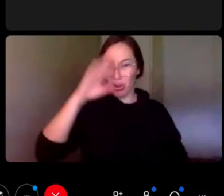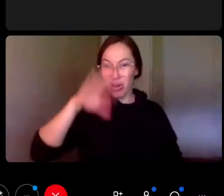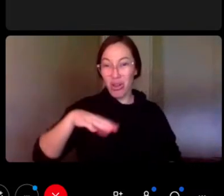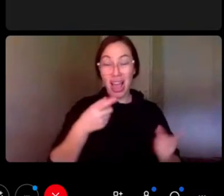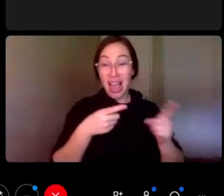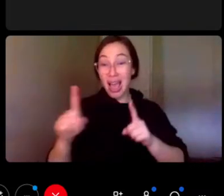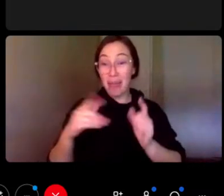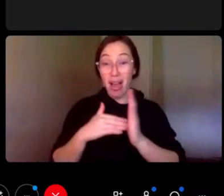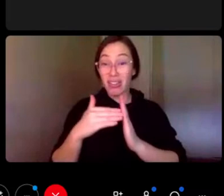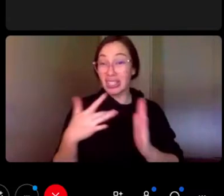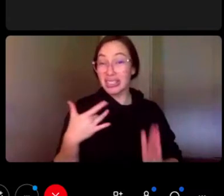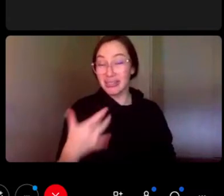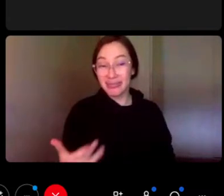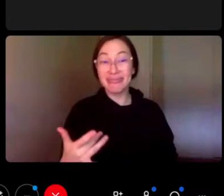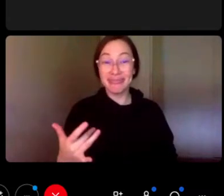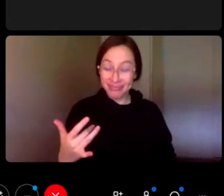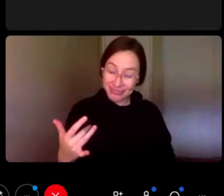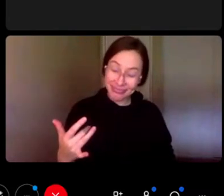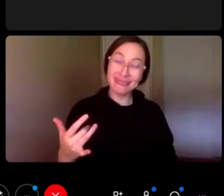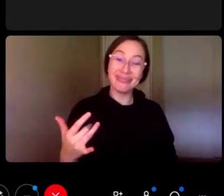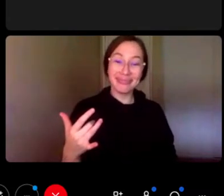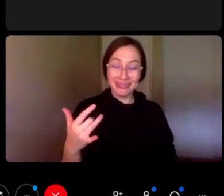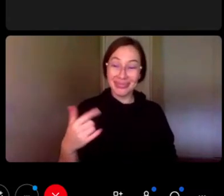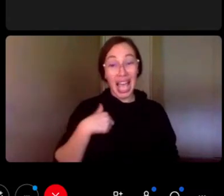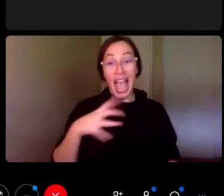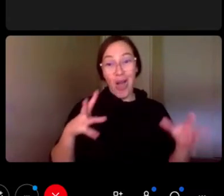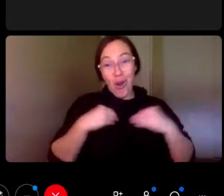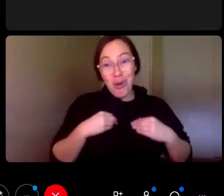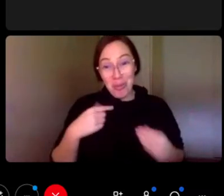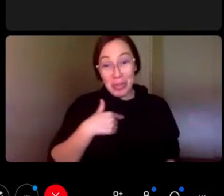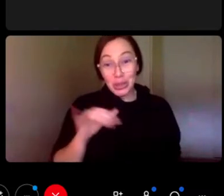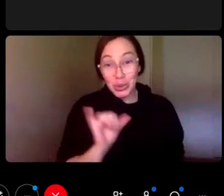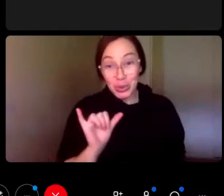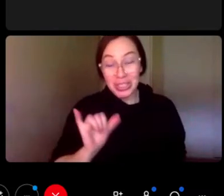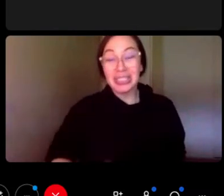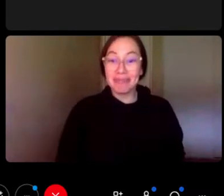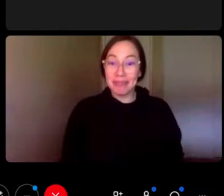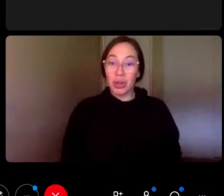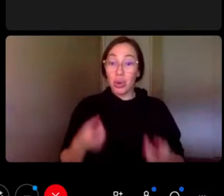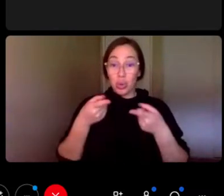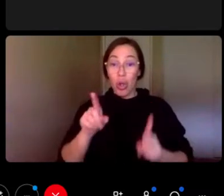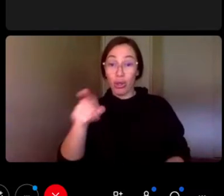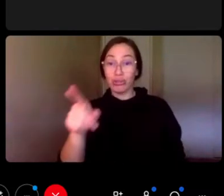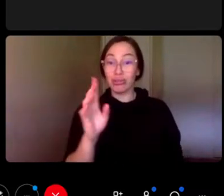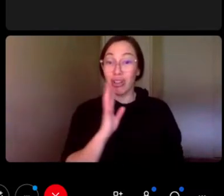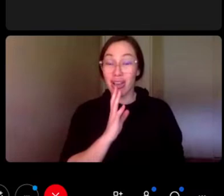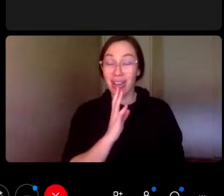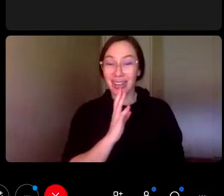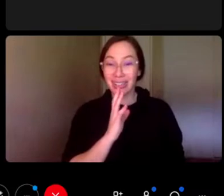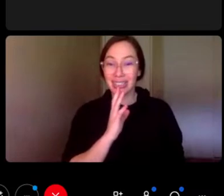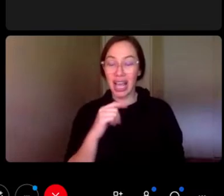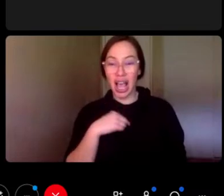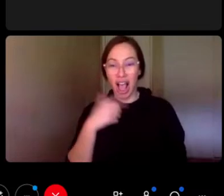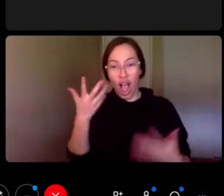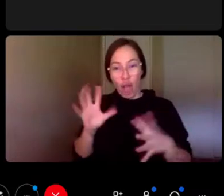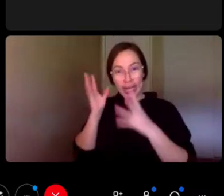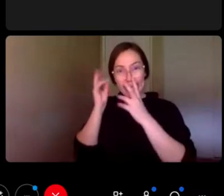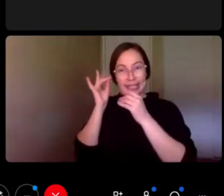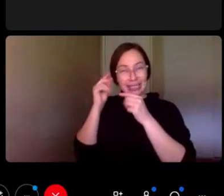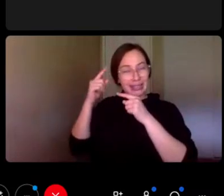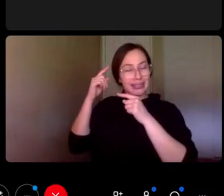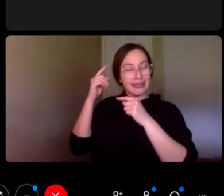so often, and I will own this one, is that while you're talking, I'm formulating my next